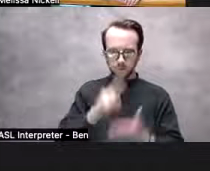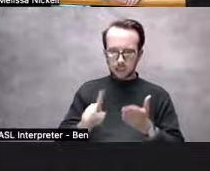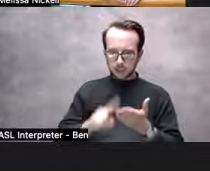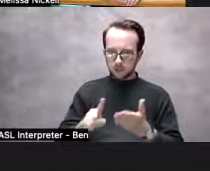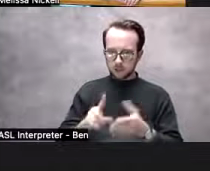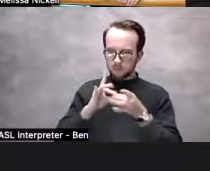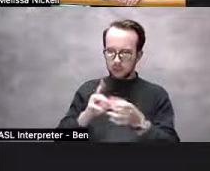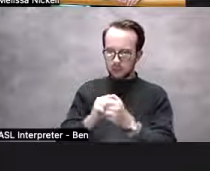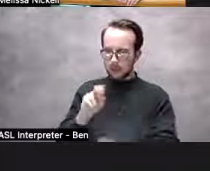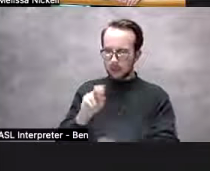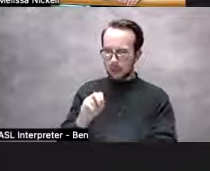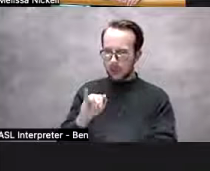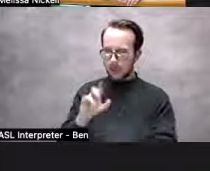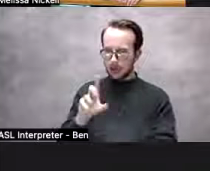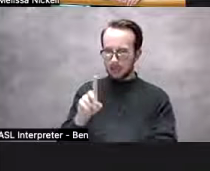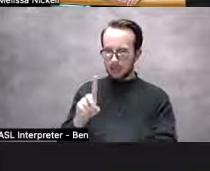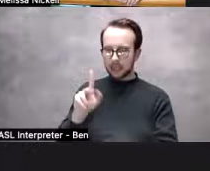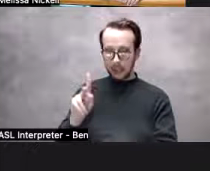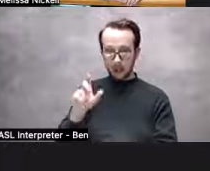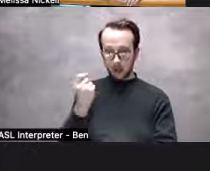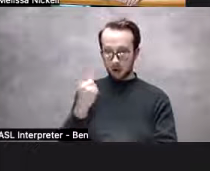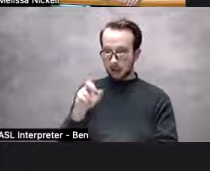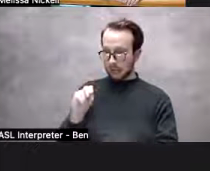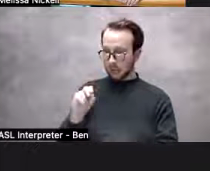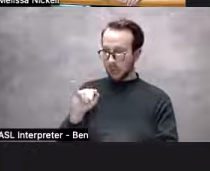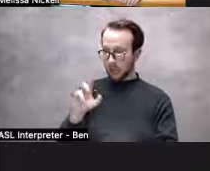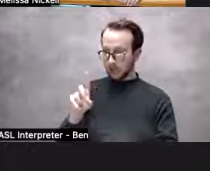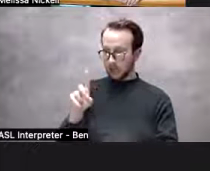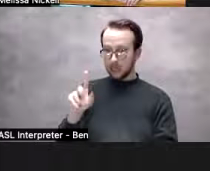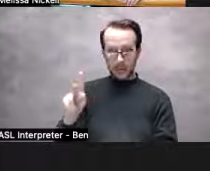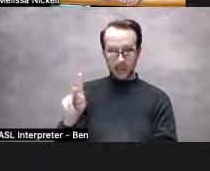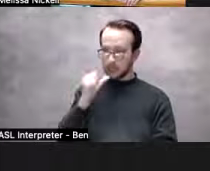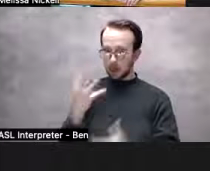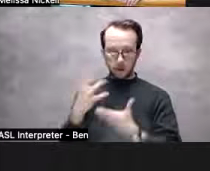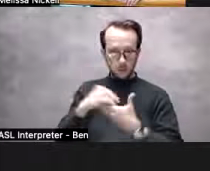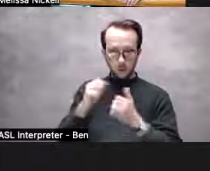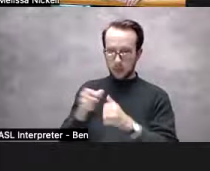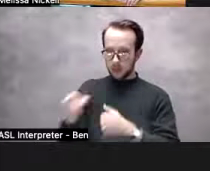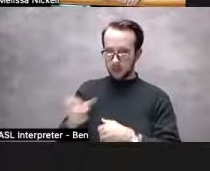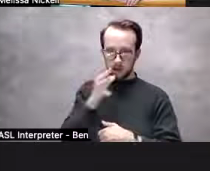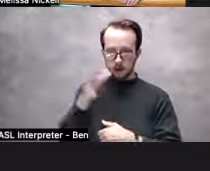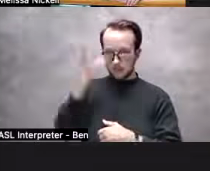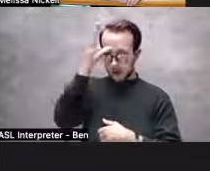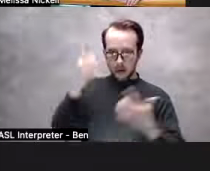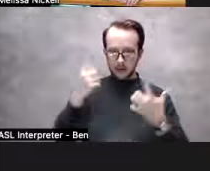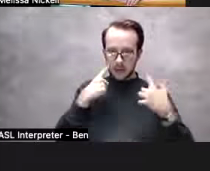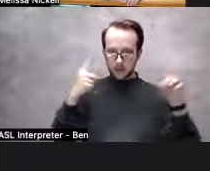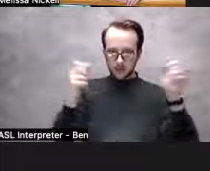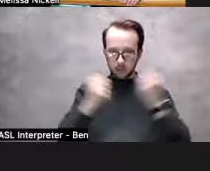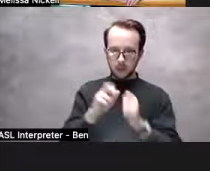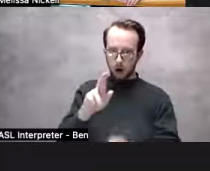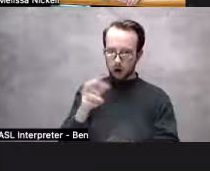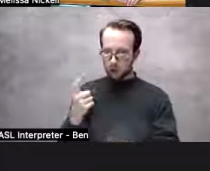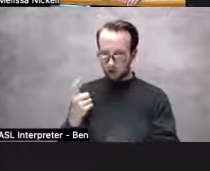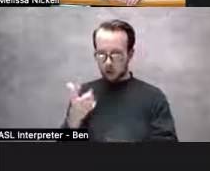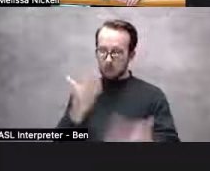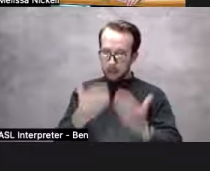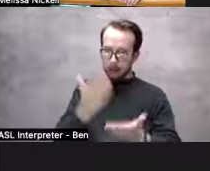but NIDDK does not participate in the R21 parent announcements. They might have some special announcements or RFAs